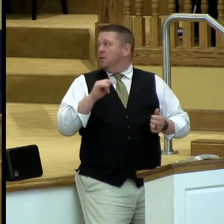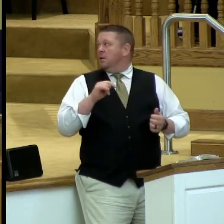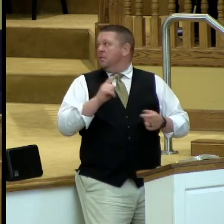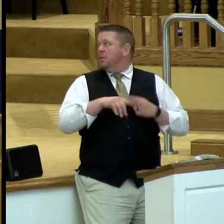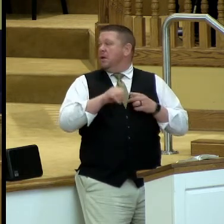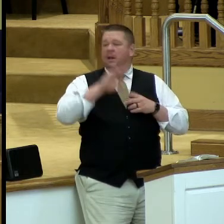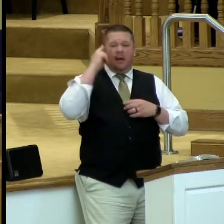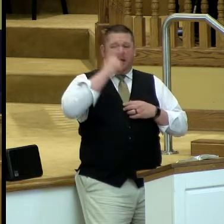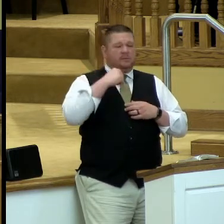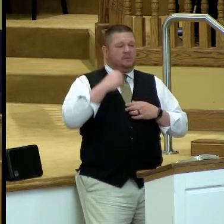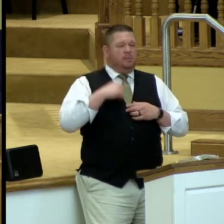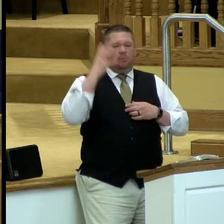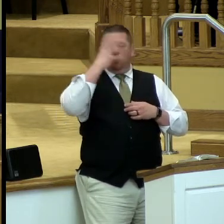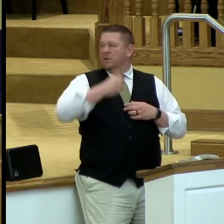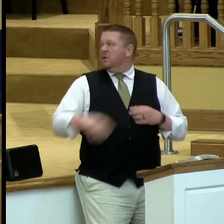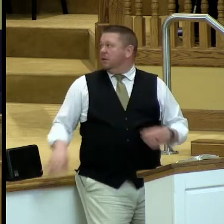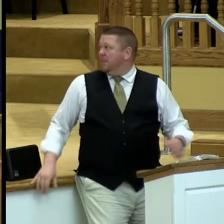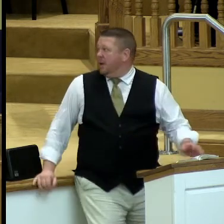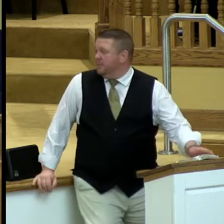pulpit, but in his eyes, I'm beautiful.